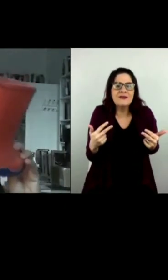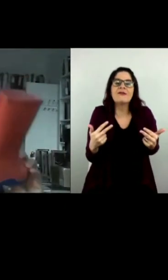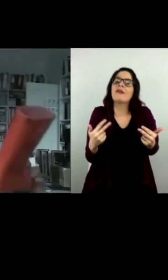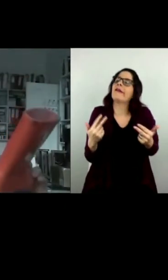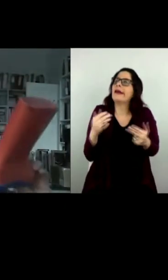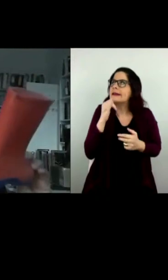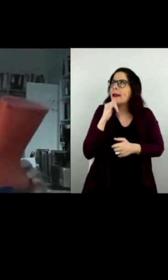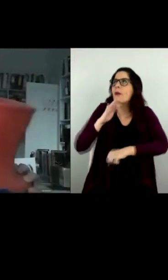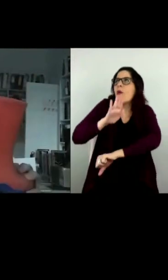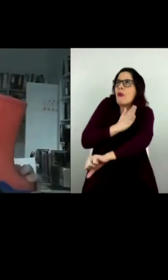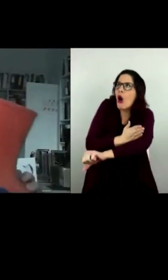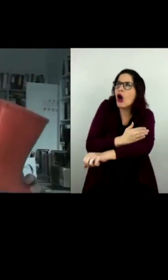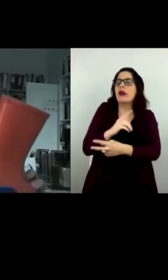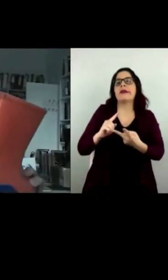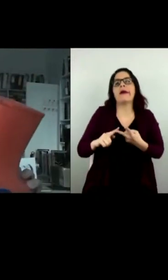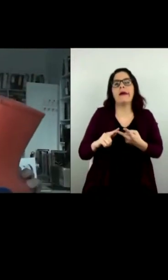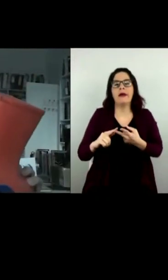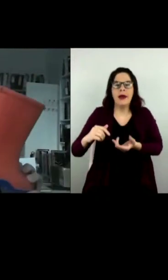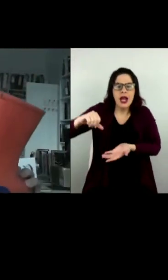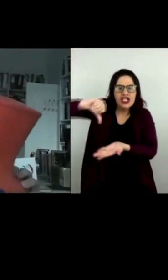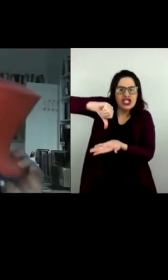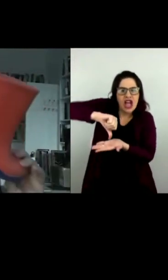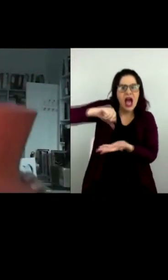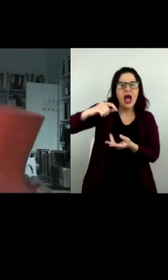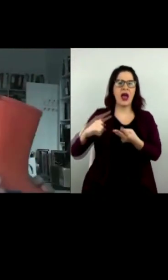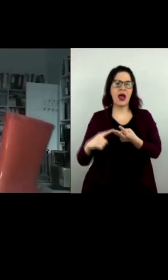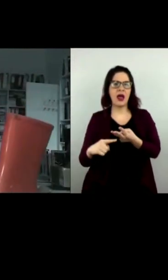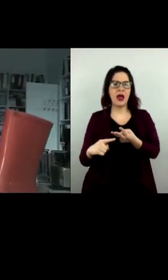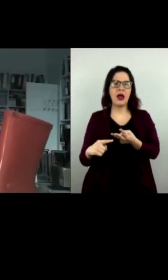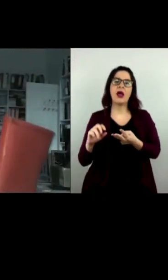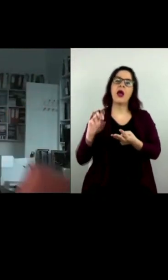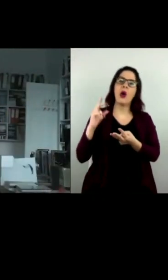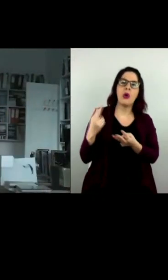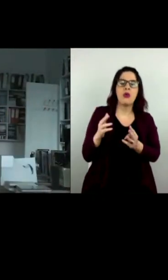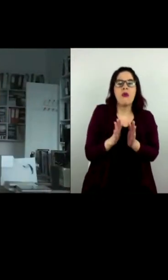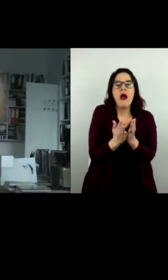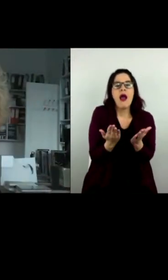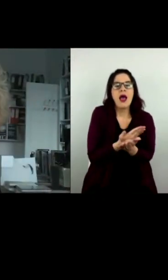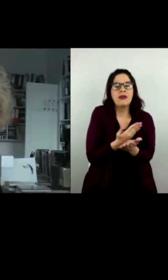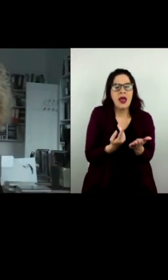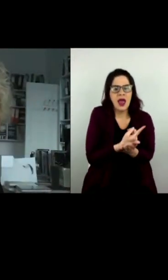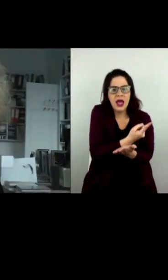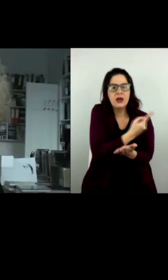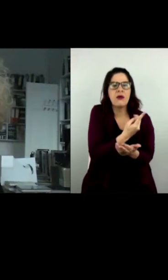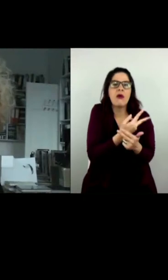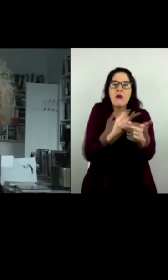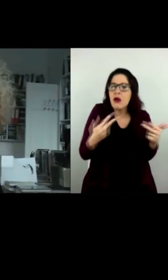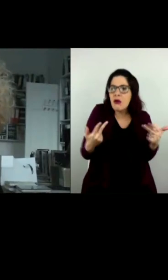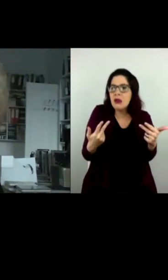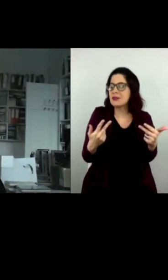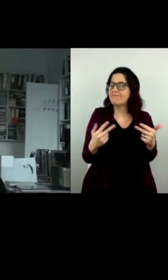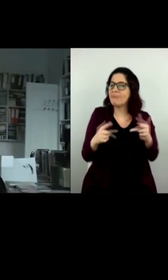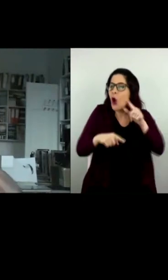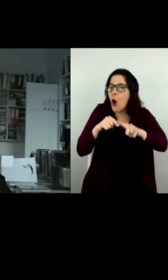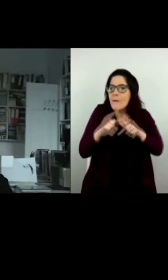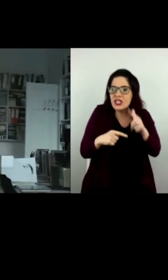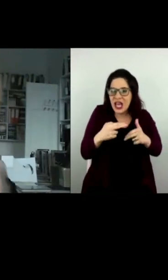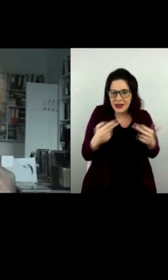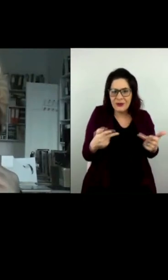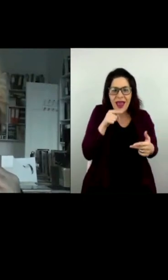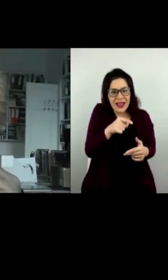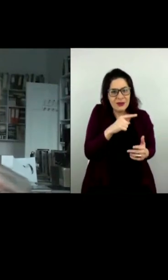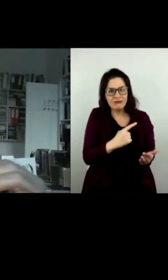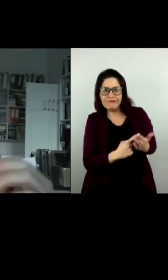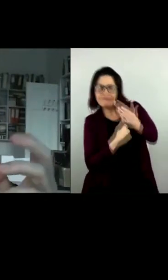a notebook, something, and then the film is about that object. And that's a very, very good way of making cinema, not an abstract